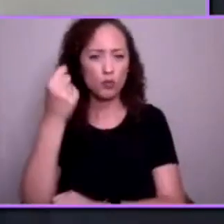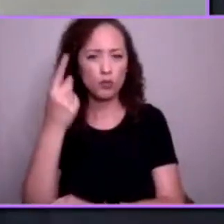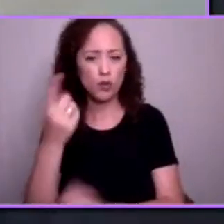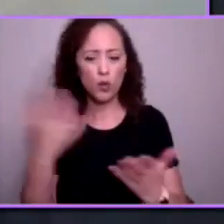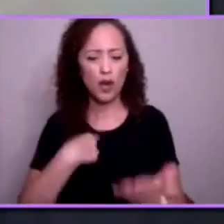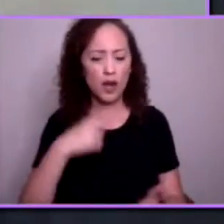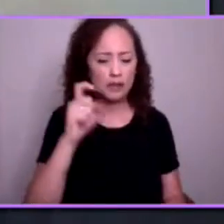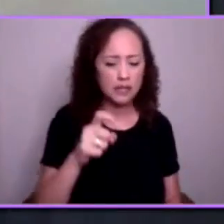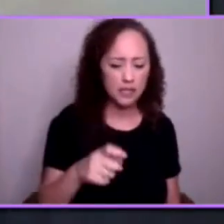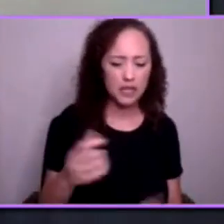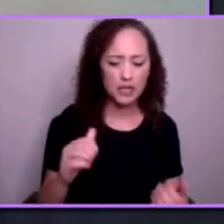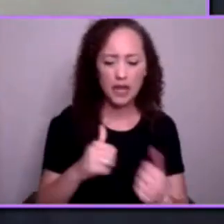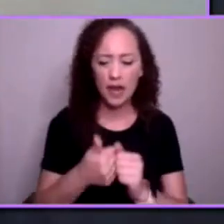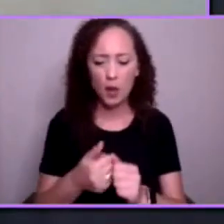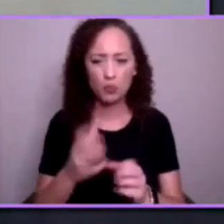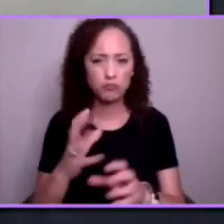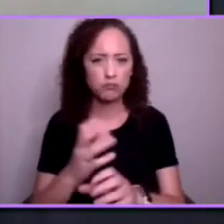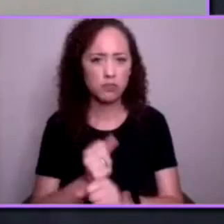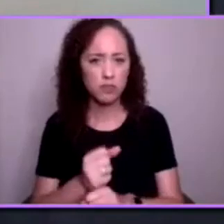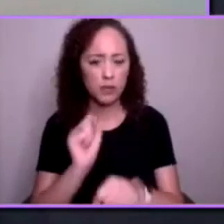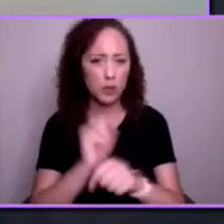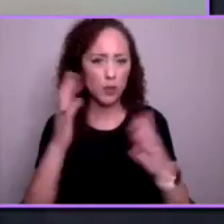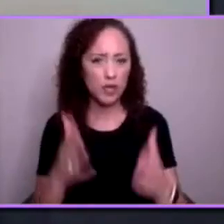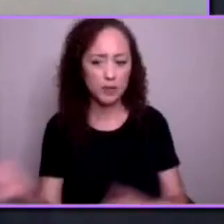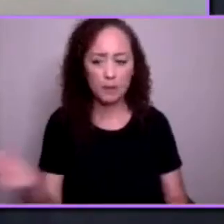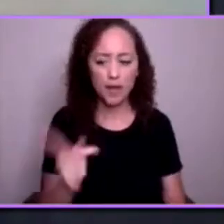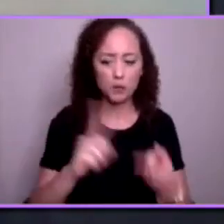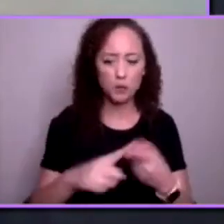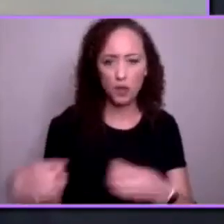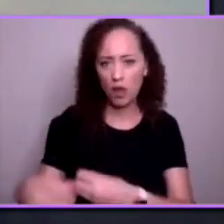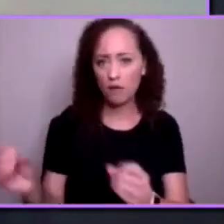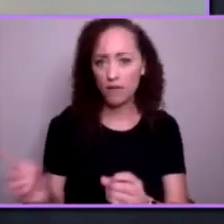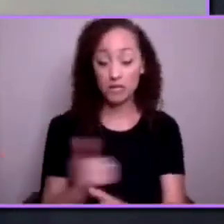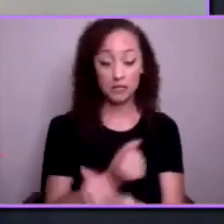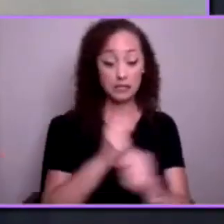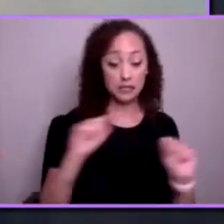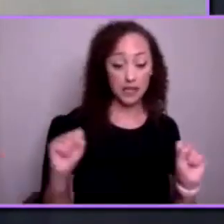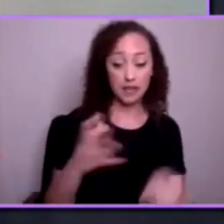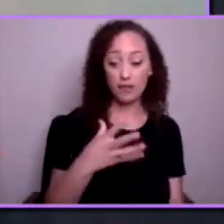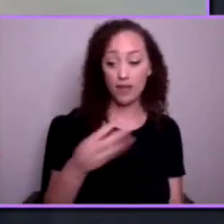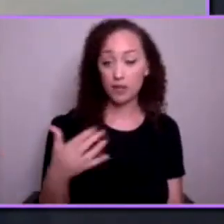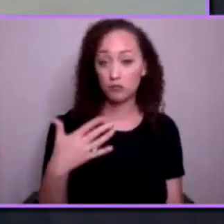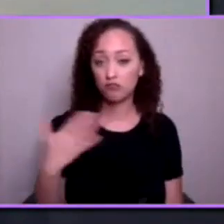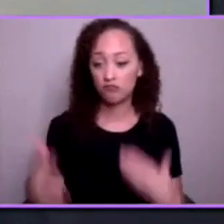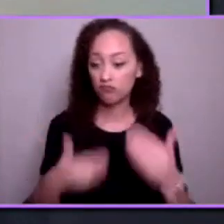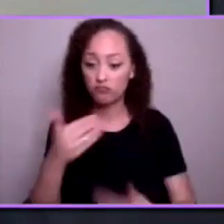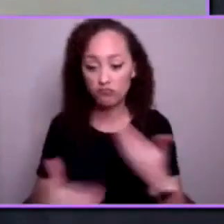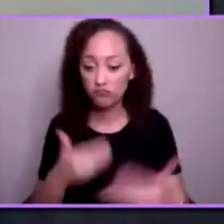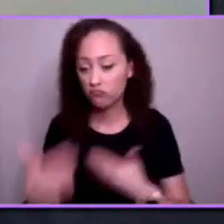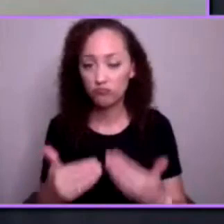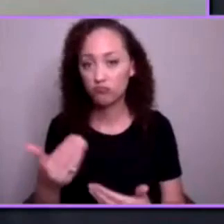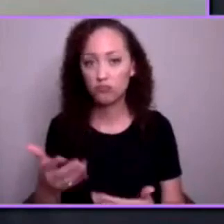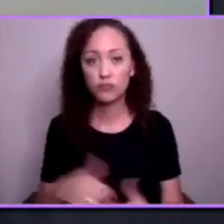employees to return back to the office in a safe and efficient manner. So think about that concept and applying it to opening